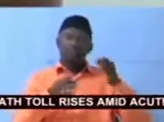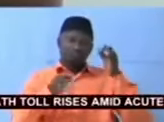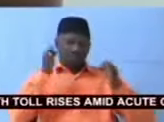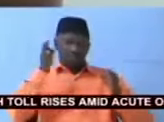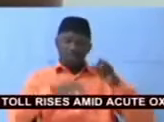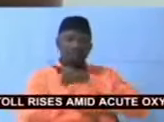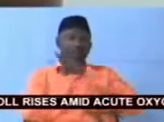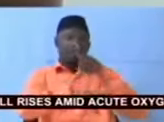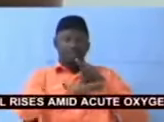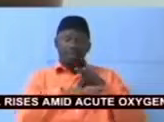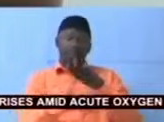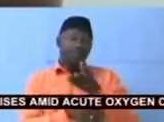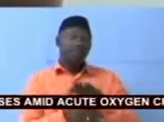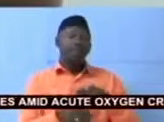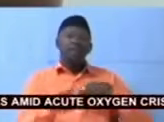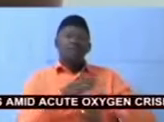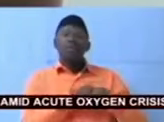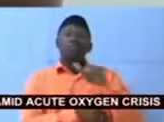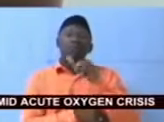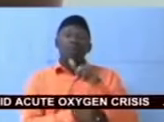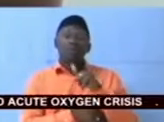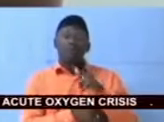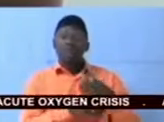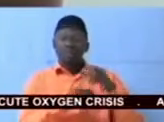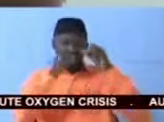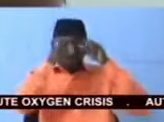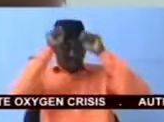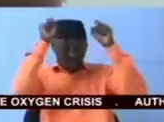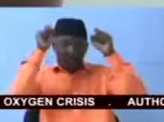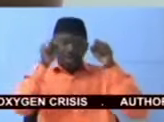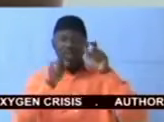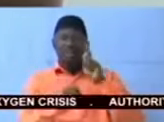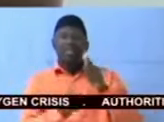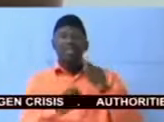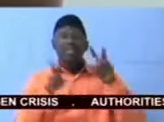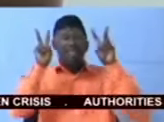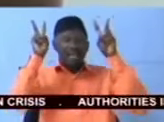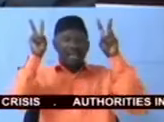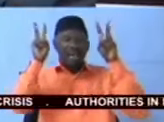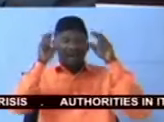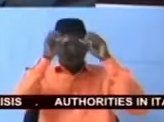in which the said government under Yaya Jammeh had interest in.